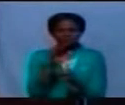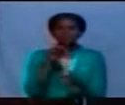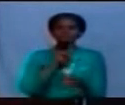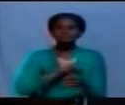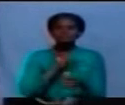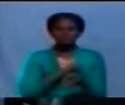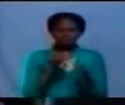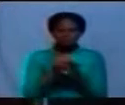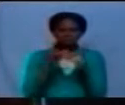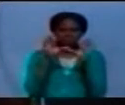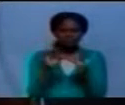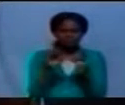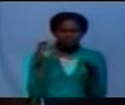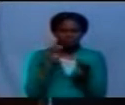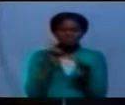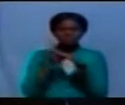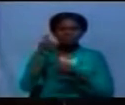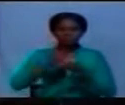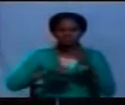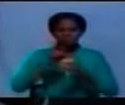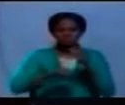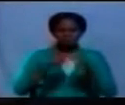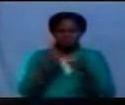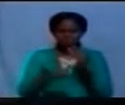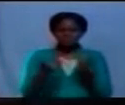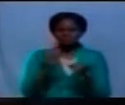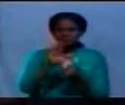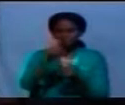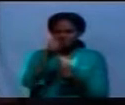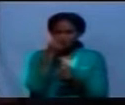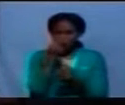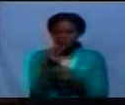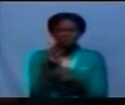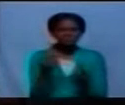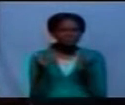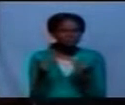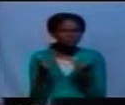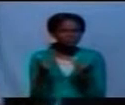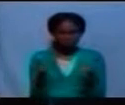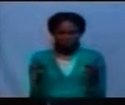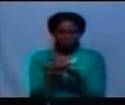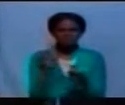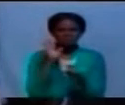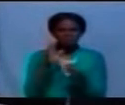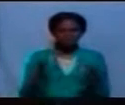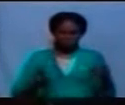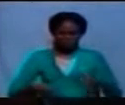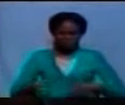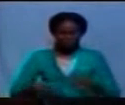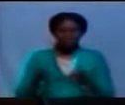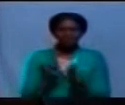the account today, tomorrow you withdraw, what do you see? You're going to see bank charges, and then you're going to complain that I'm not